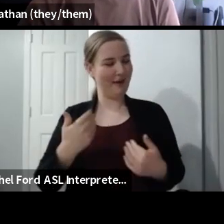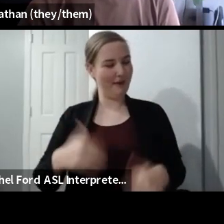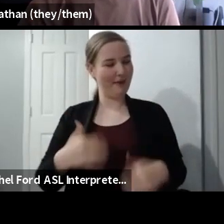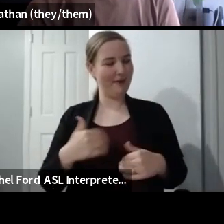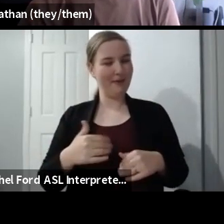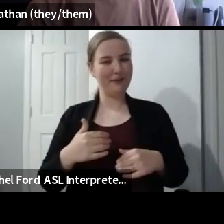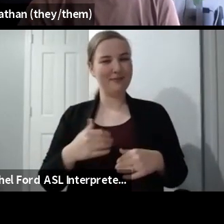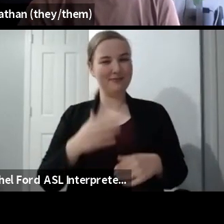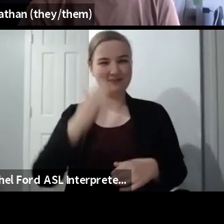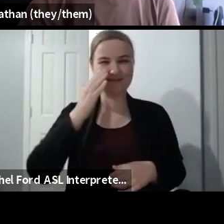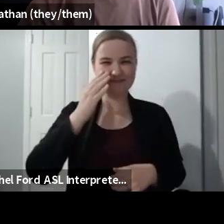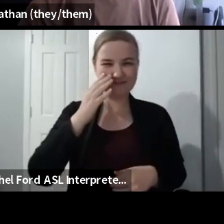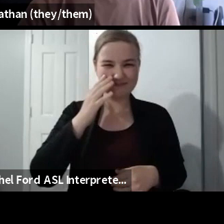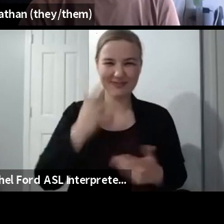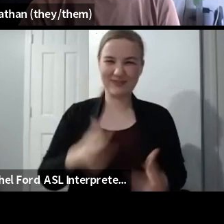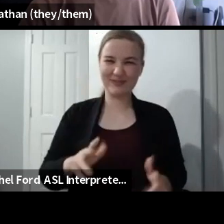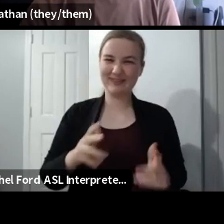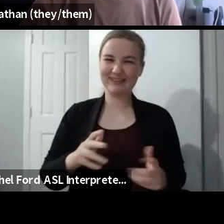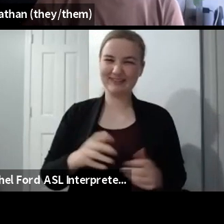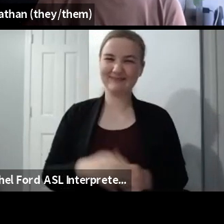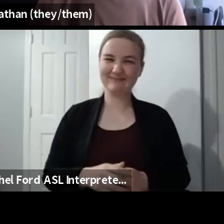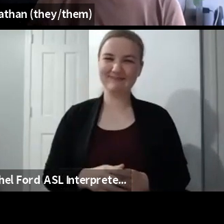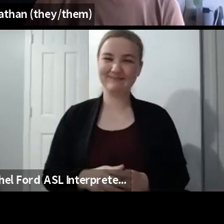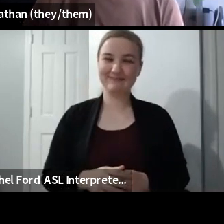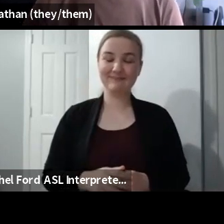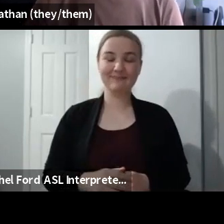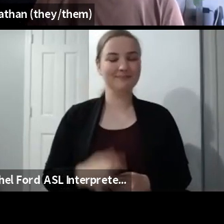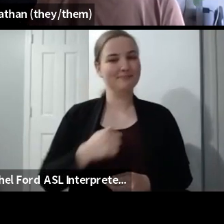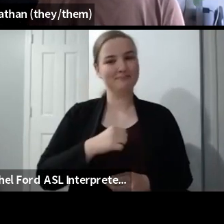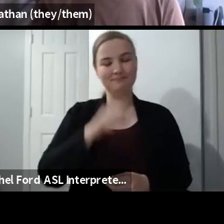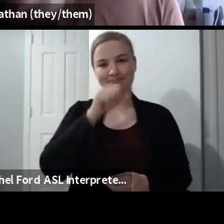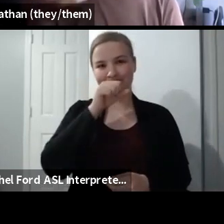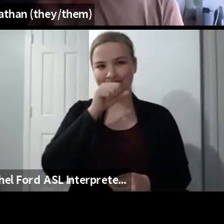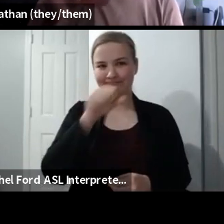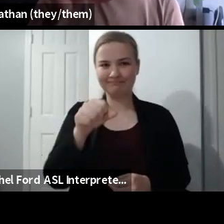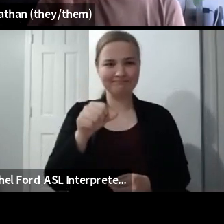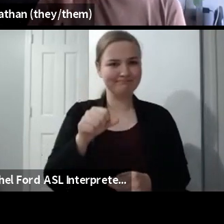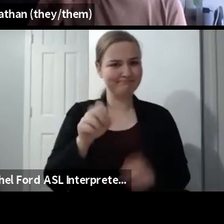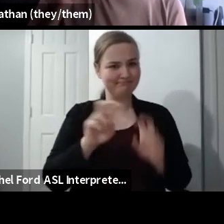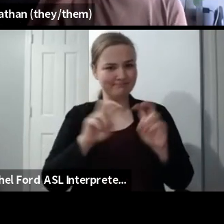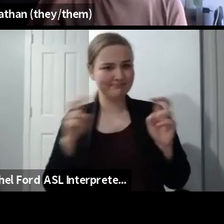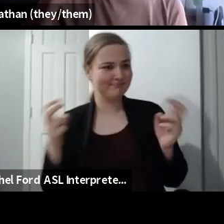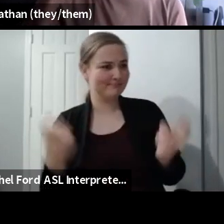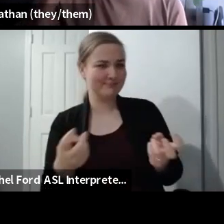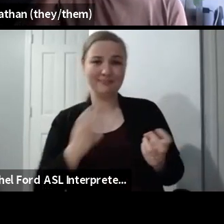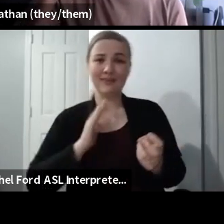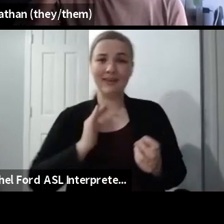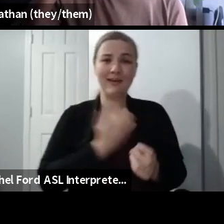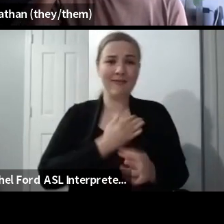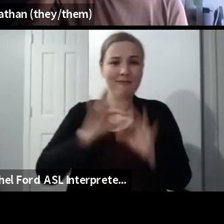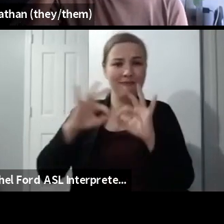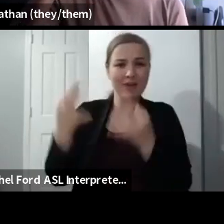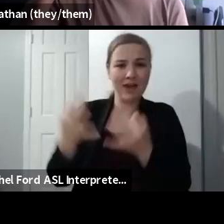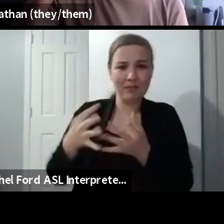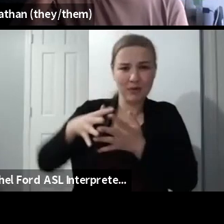I also love the fact that we're coming together and you're celebrating our family's roots.